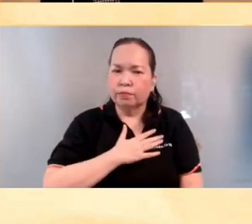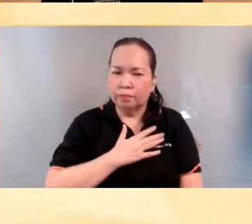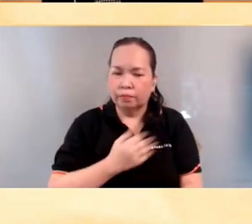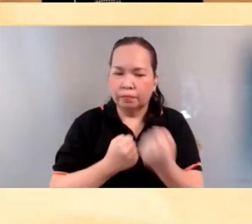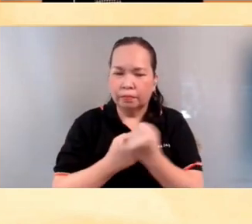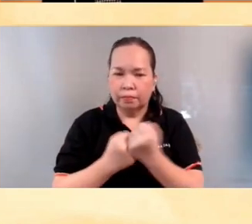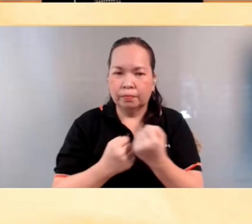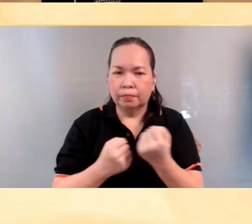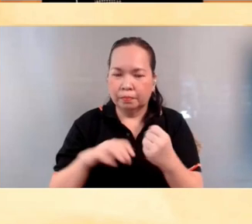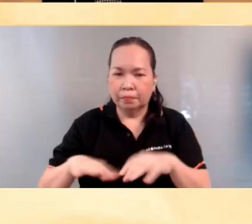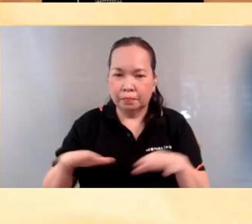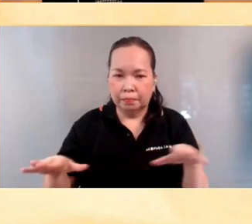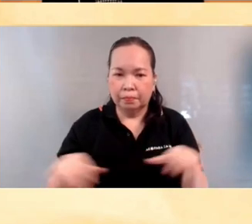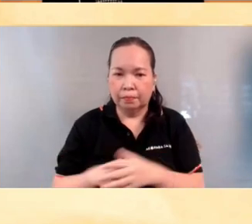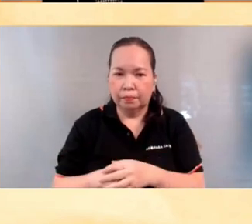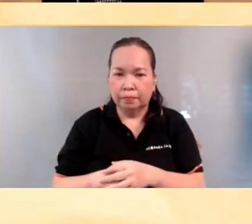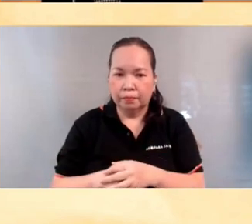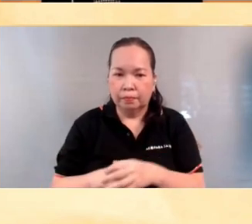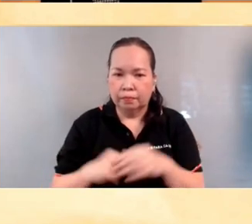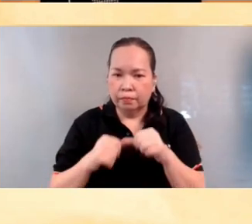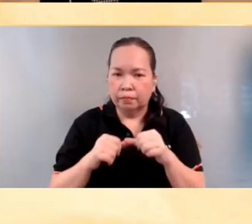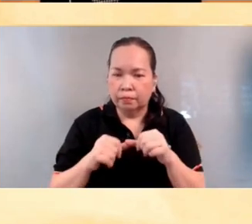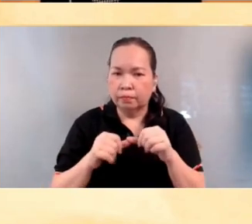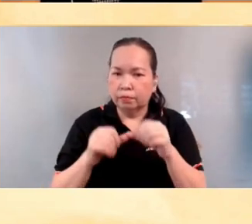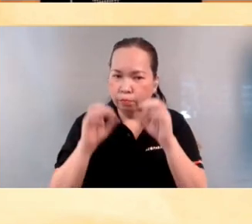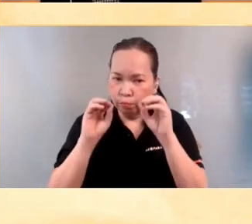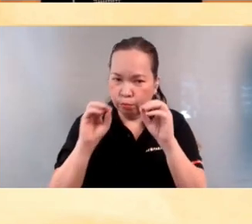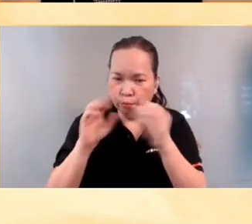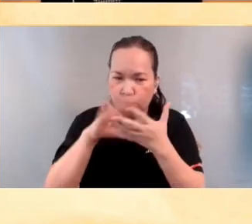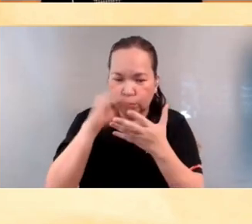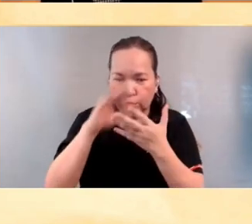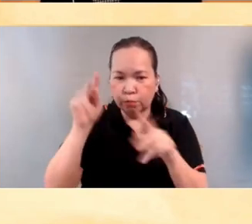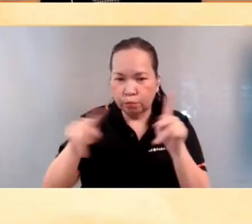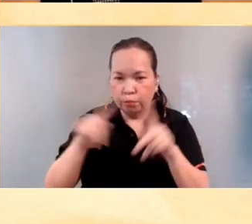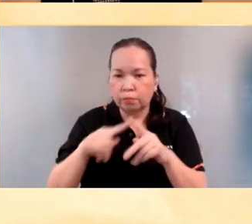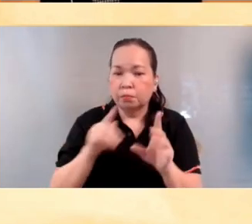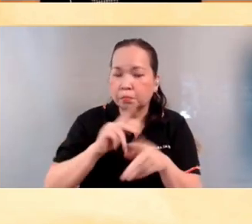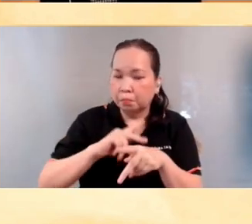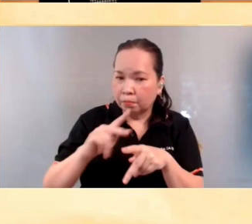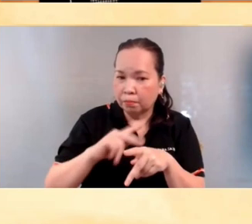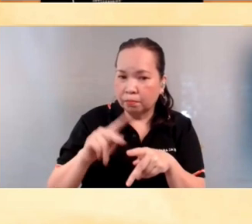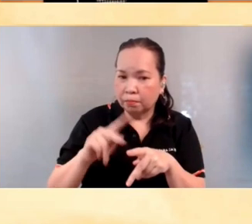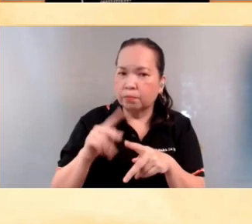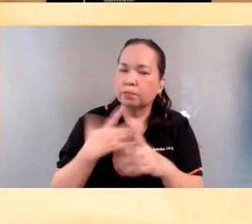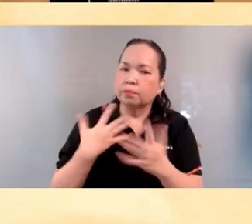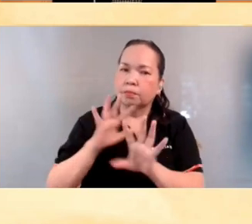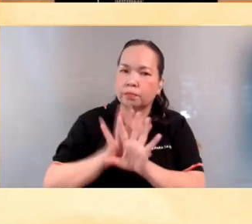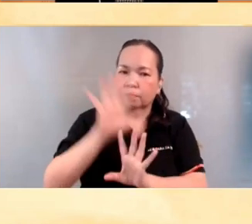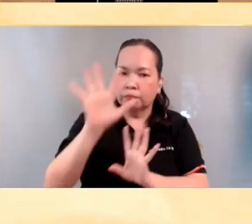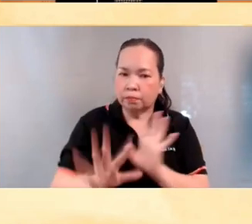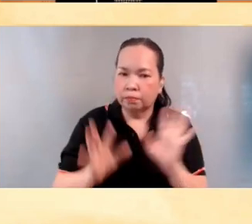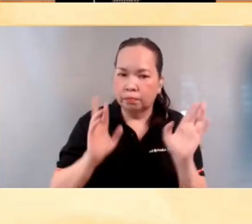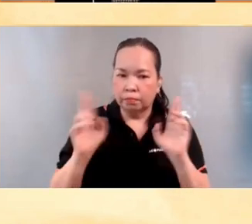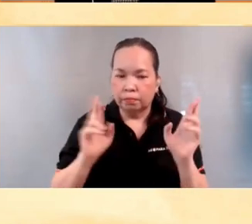continuing education for individuals and professionals in the front line of child protection work. Ako Para sa